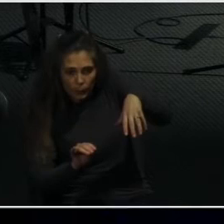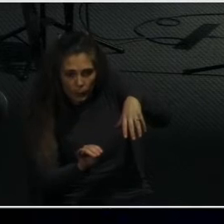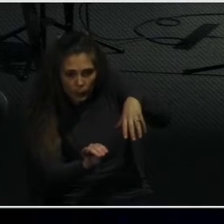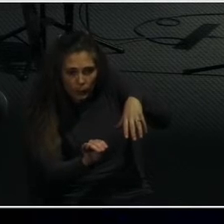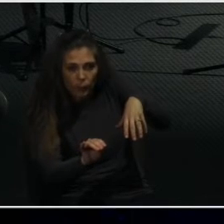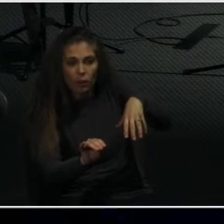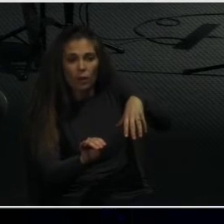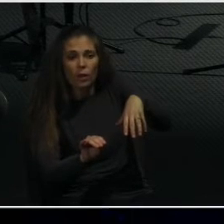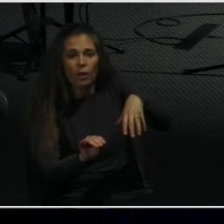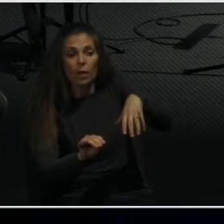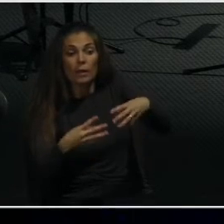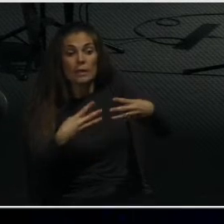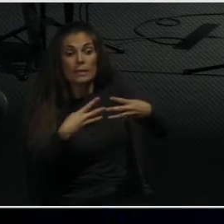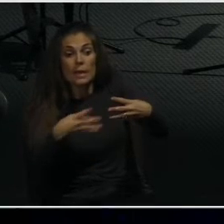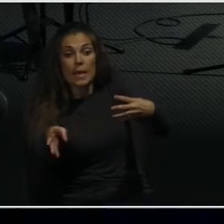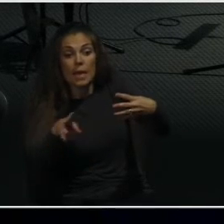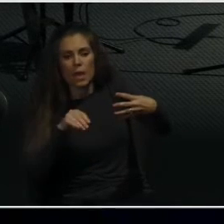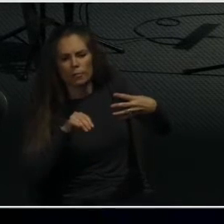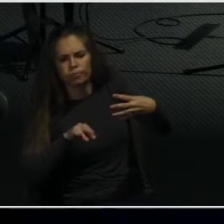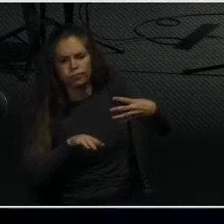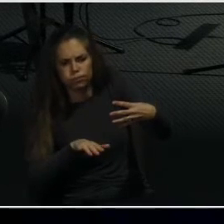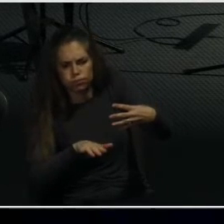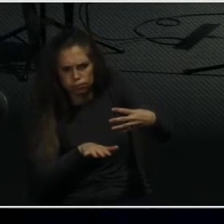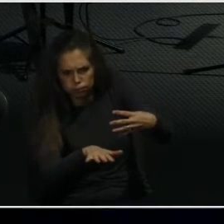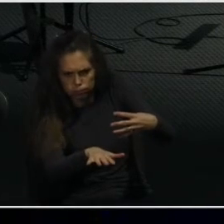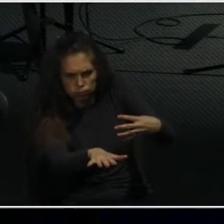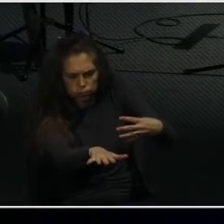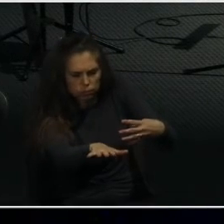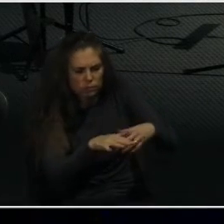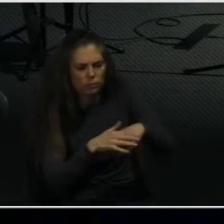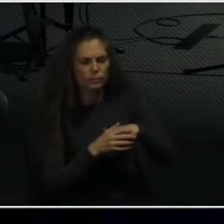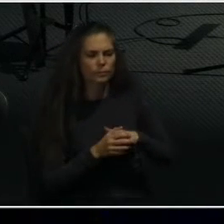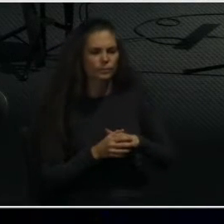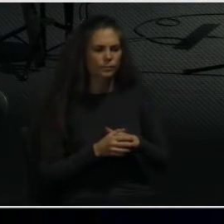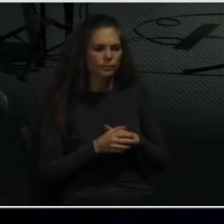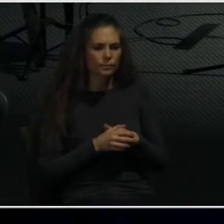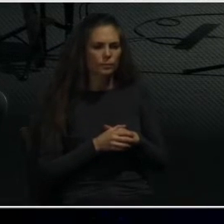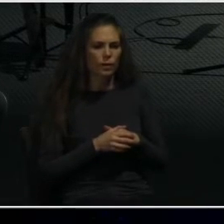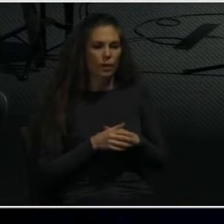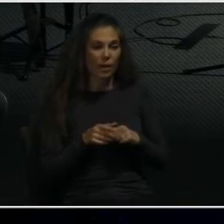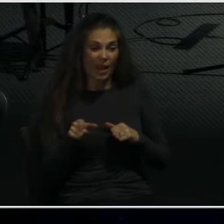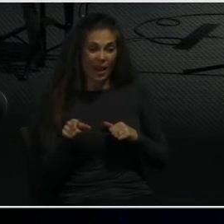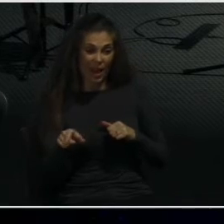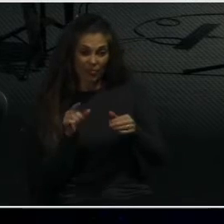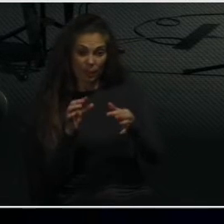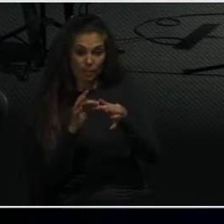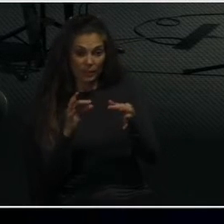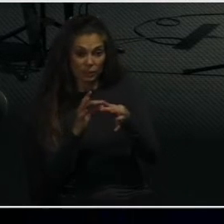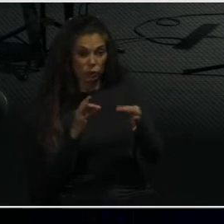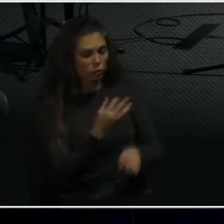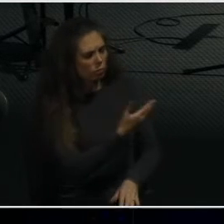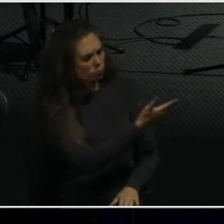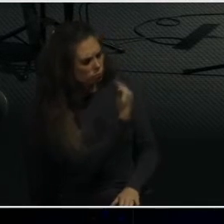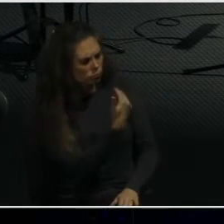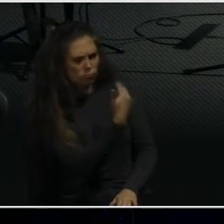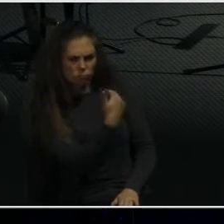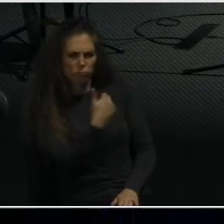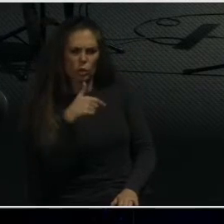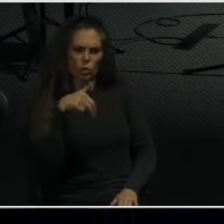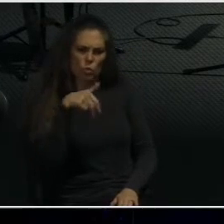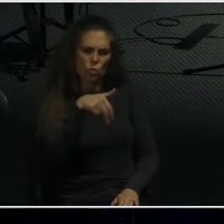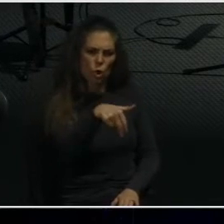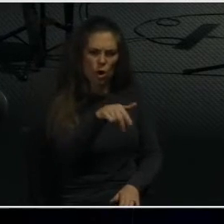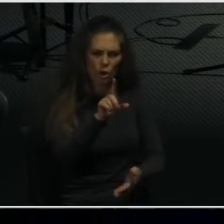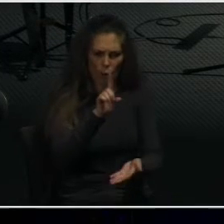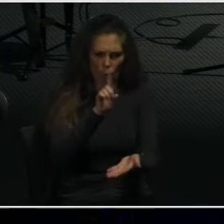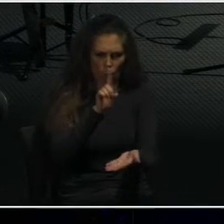temple, out the gate. And the messenger then walks 1,000 cubits east, which is about